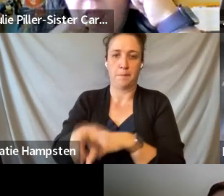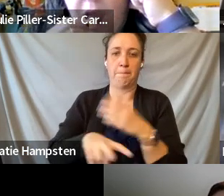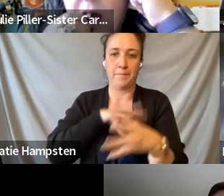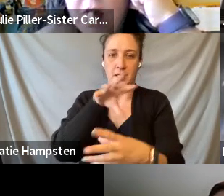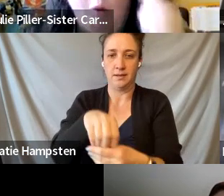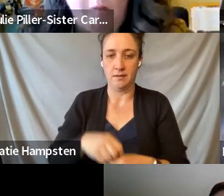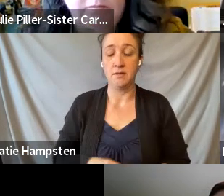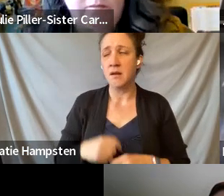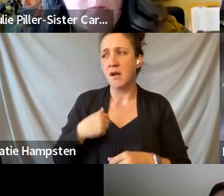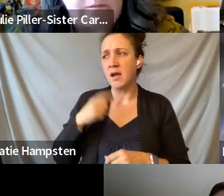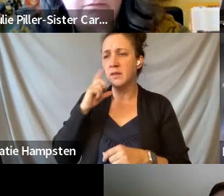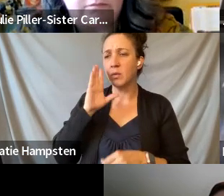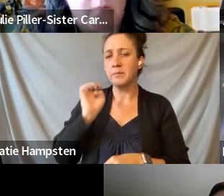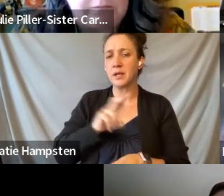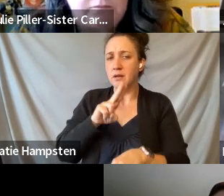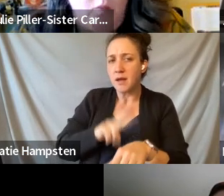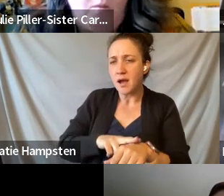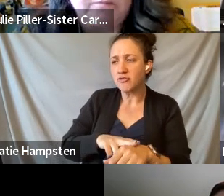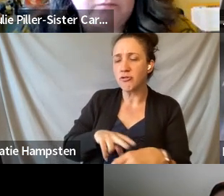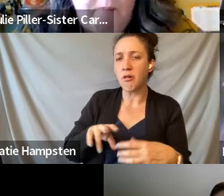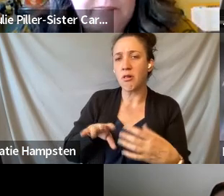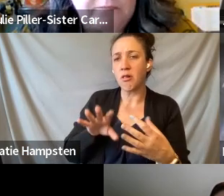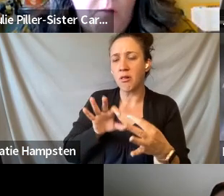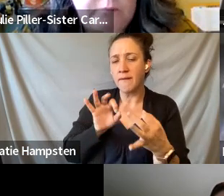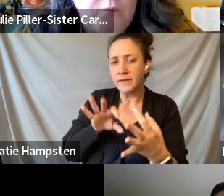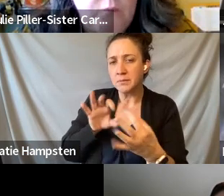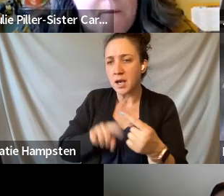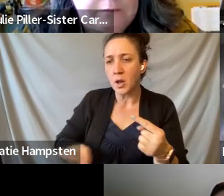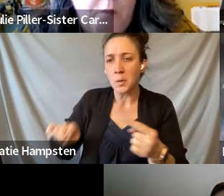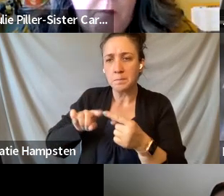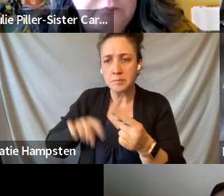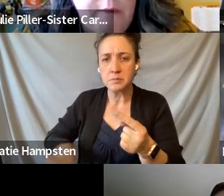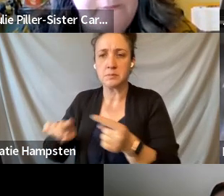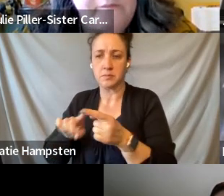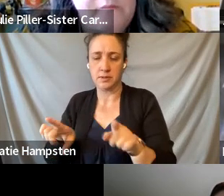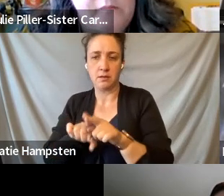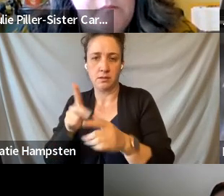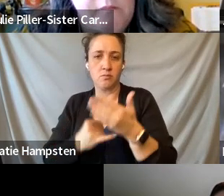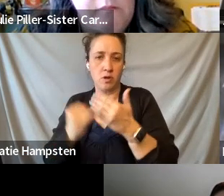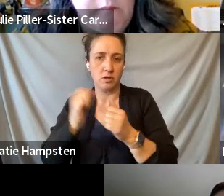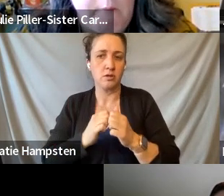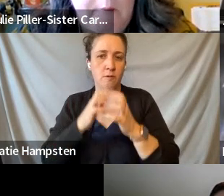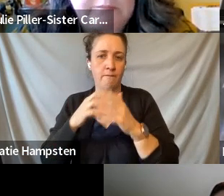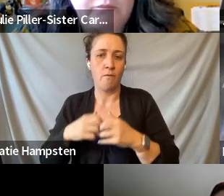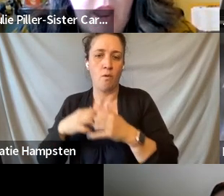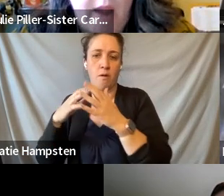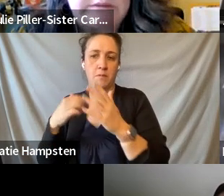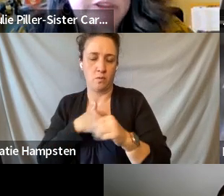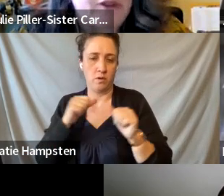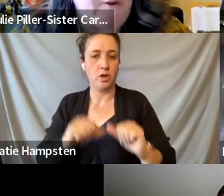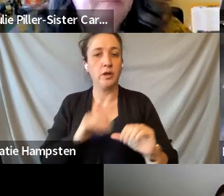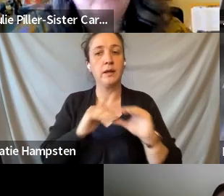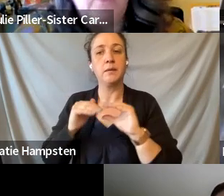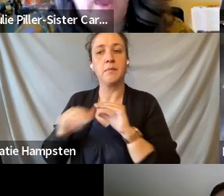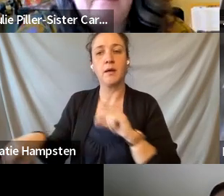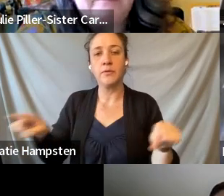Yeah, I think there'll be natural feedback loops as the projects are formed, that we could email to the group